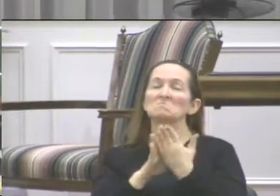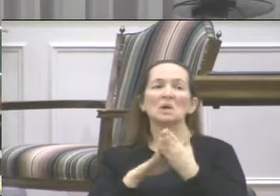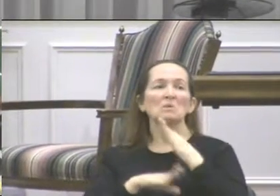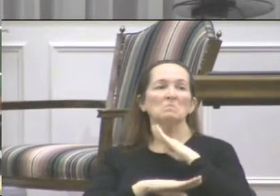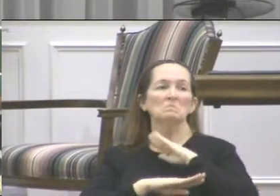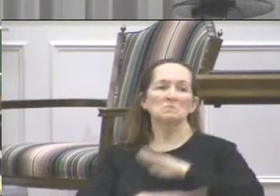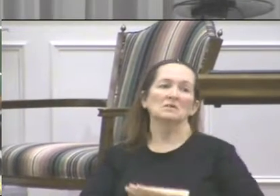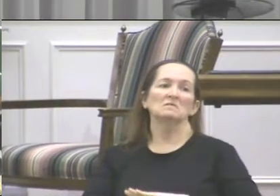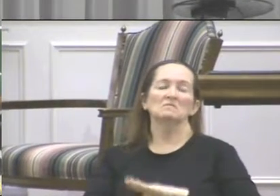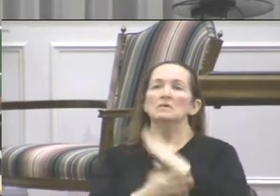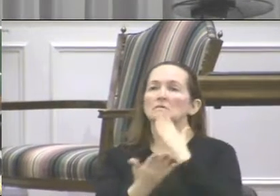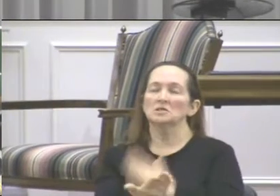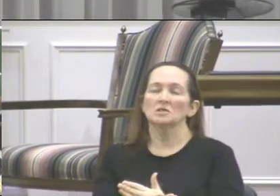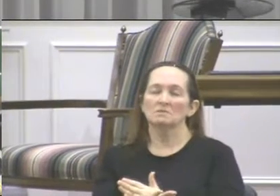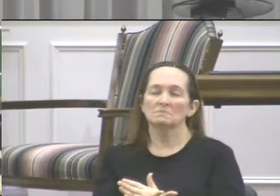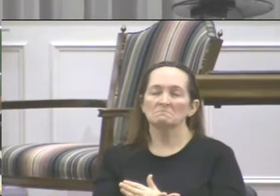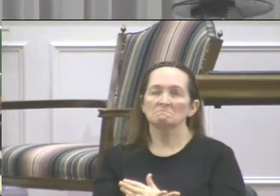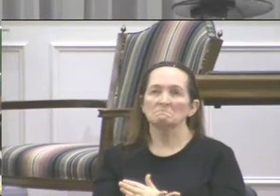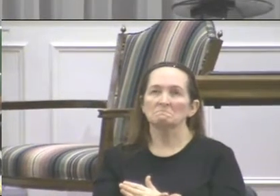Let me just say this.